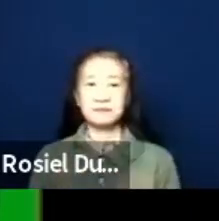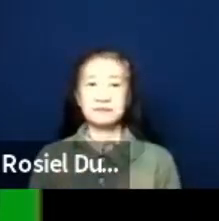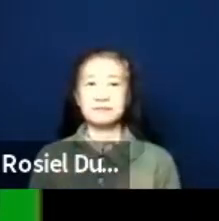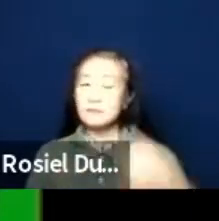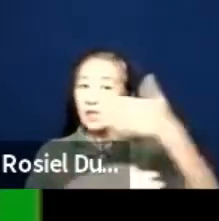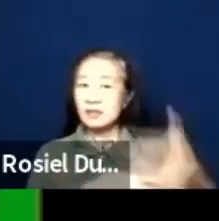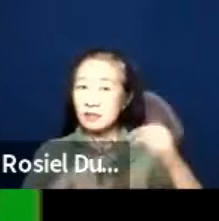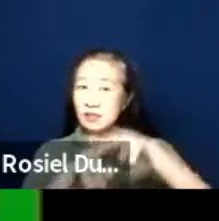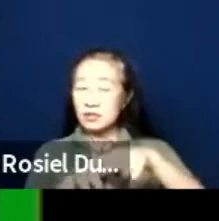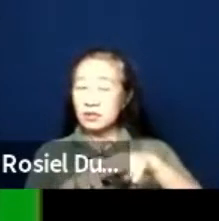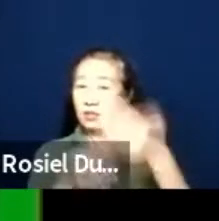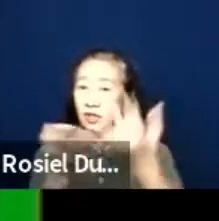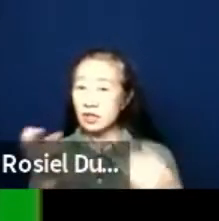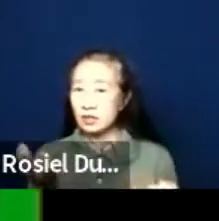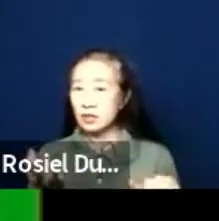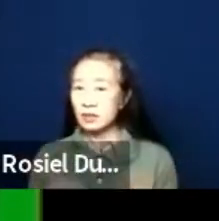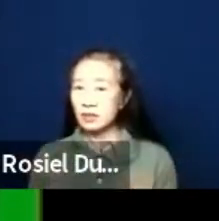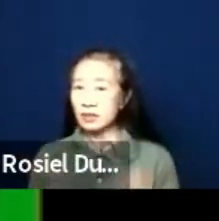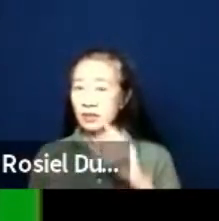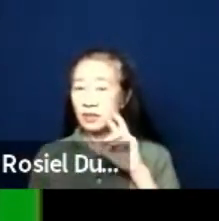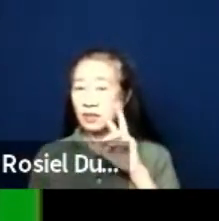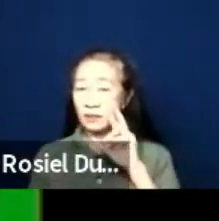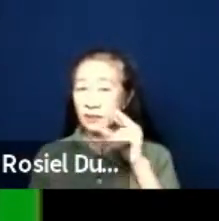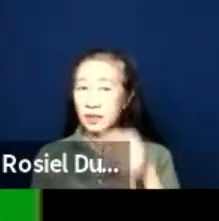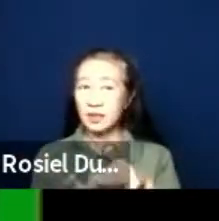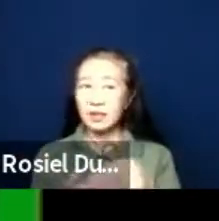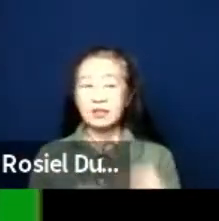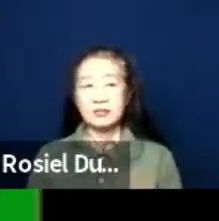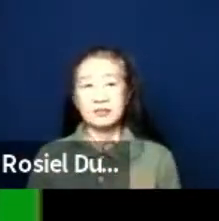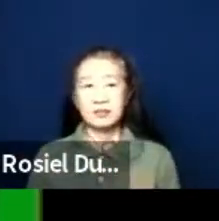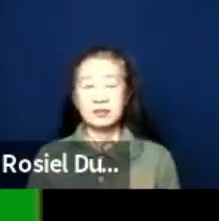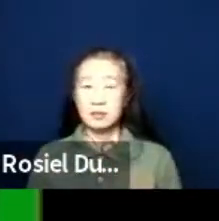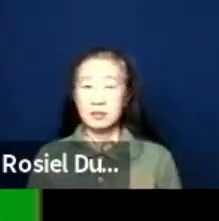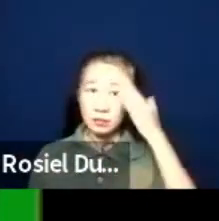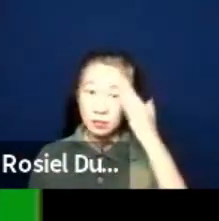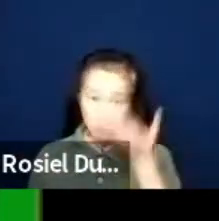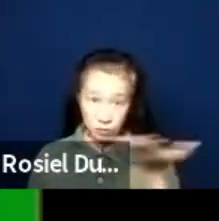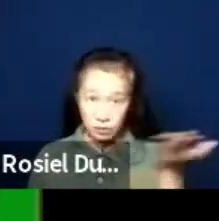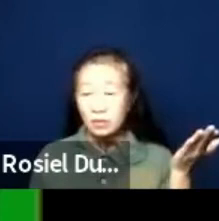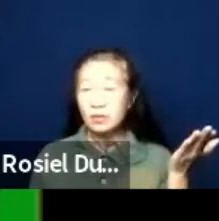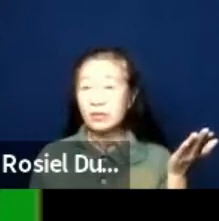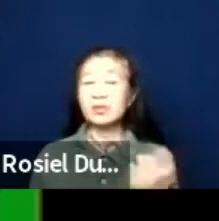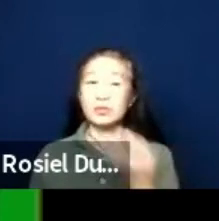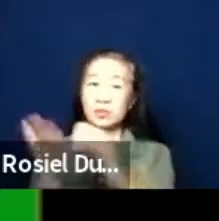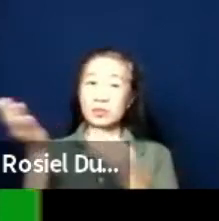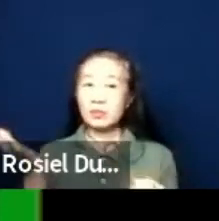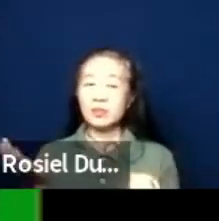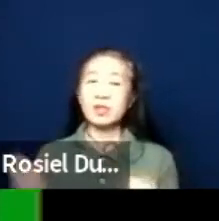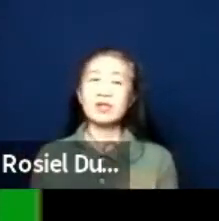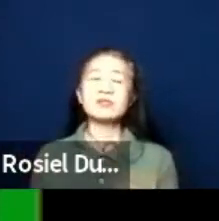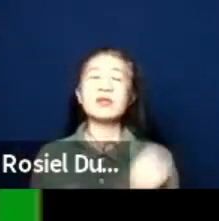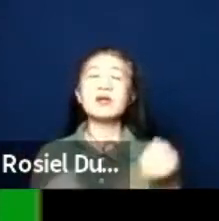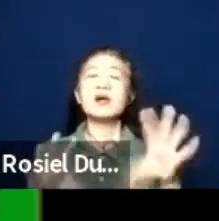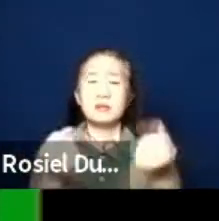Next, additional items. I will just repeat it again. Make sure your supplies will last for several